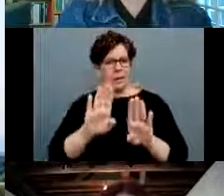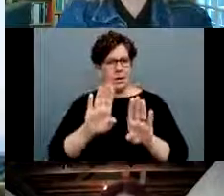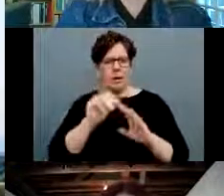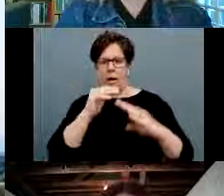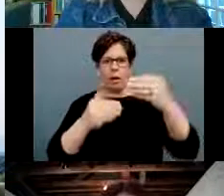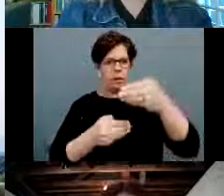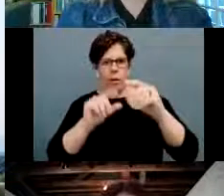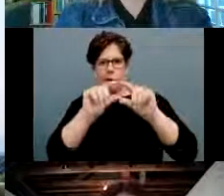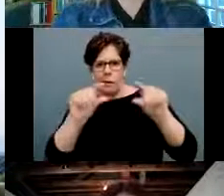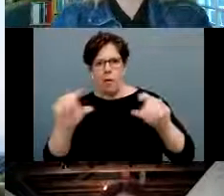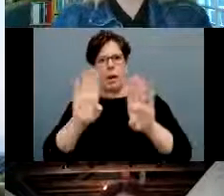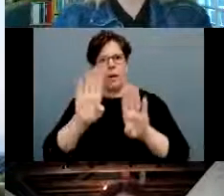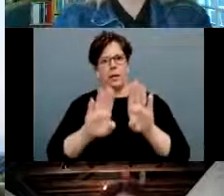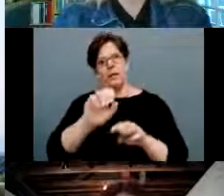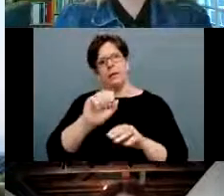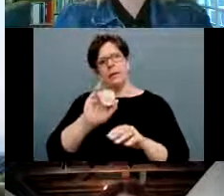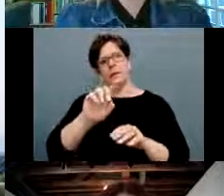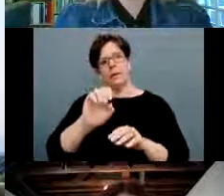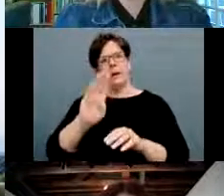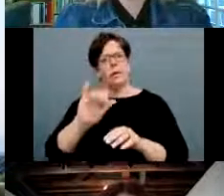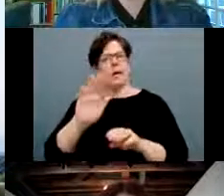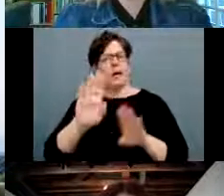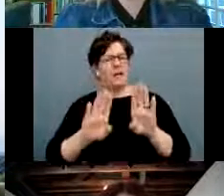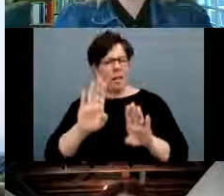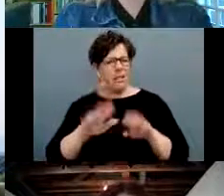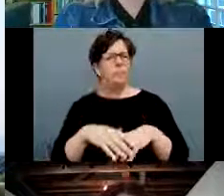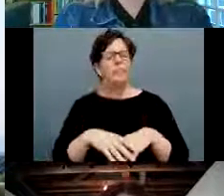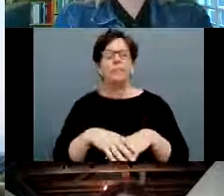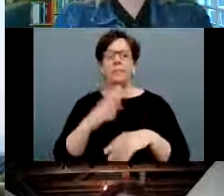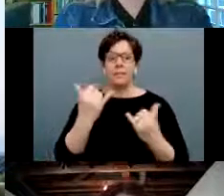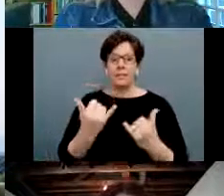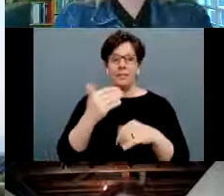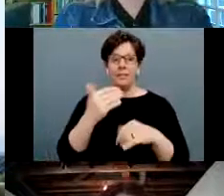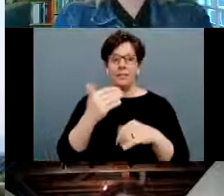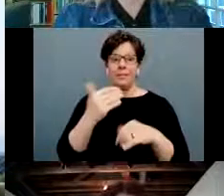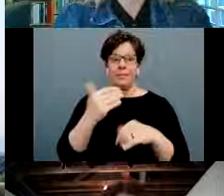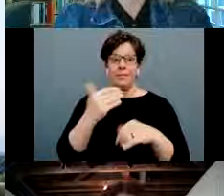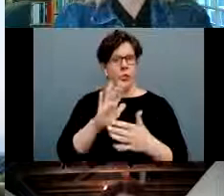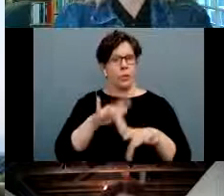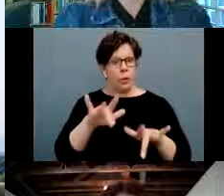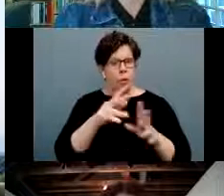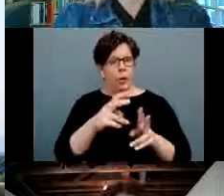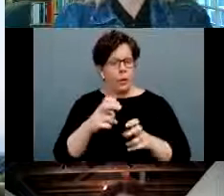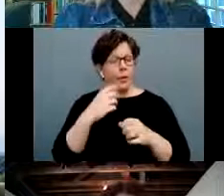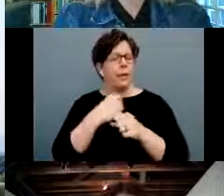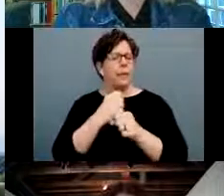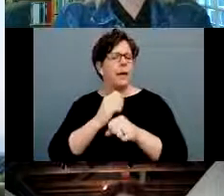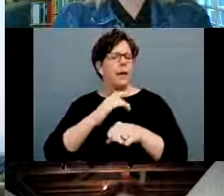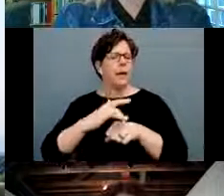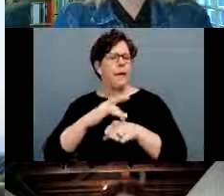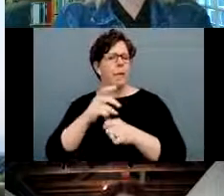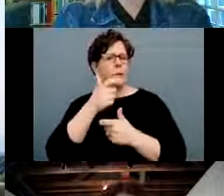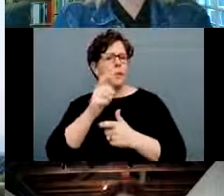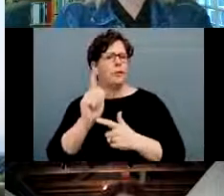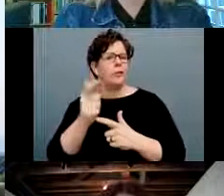So tonight's event is being recorded and will be made available online in the coming weeks. You'll find this and